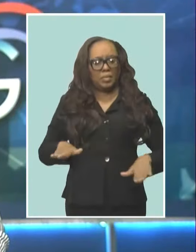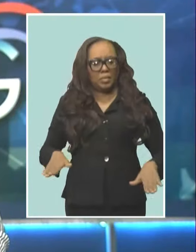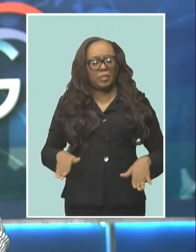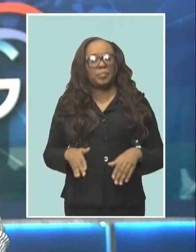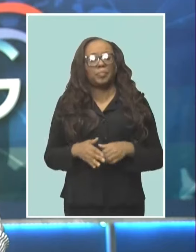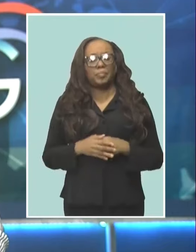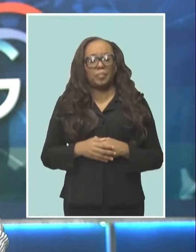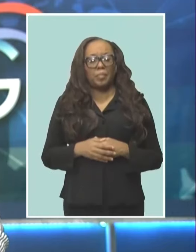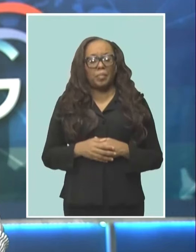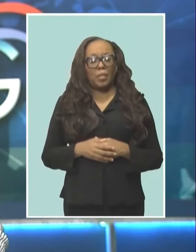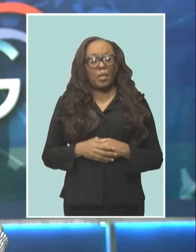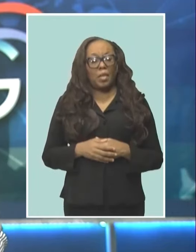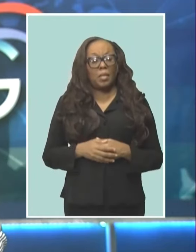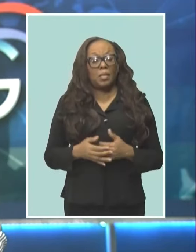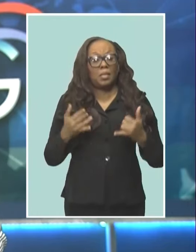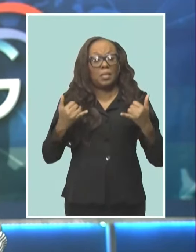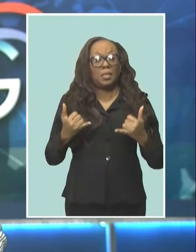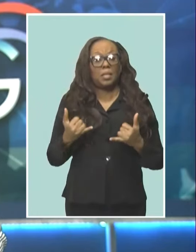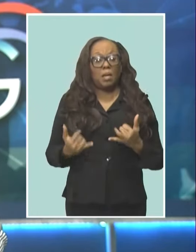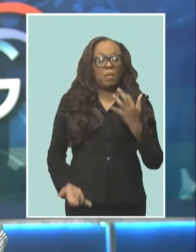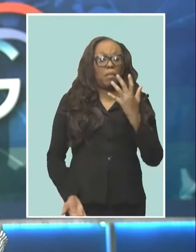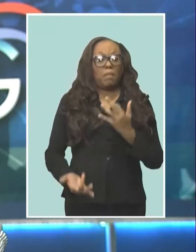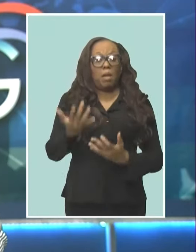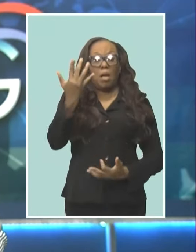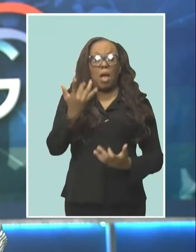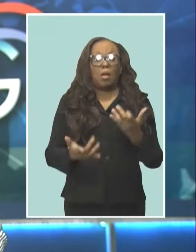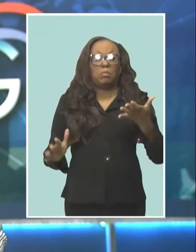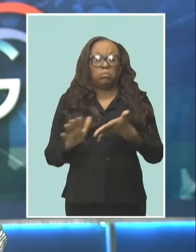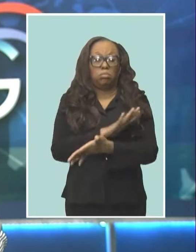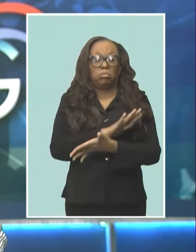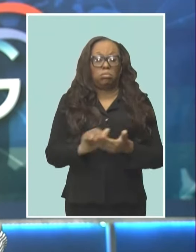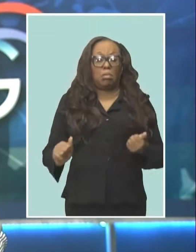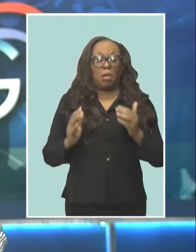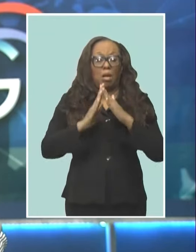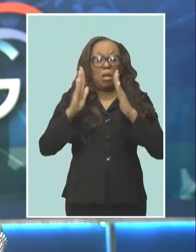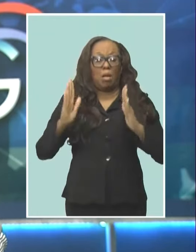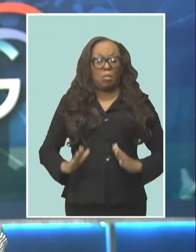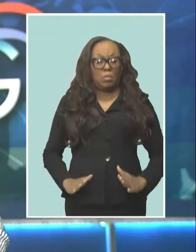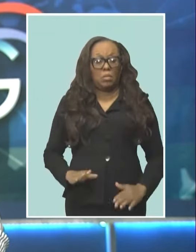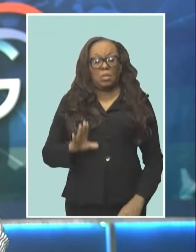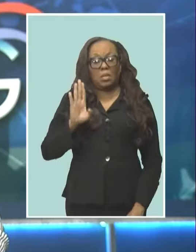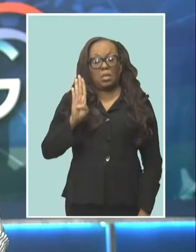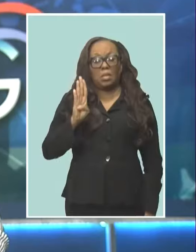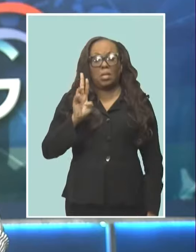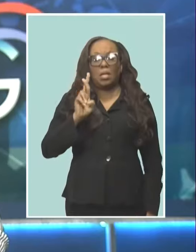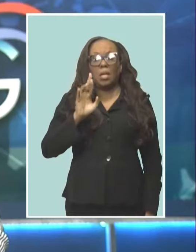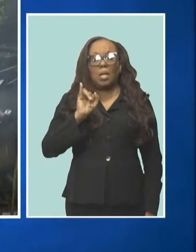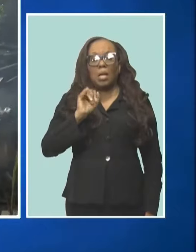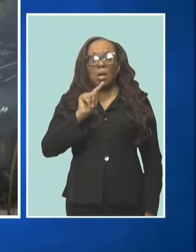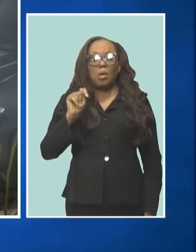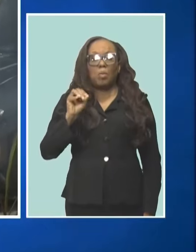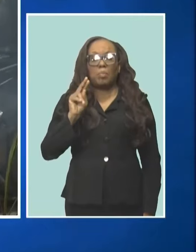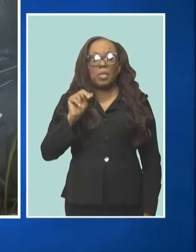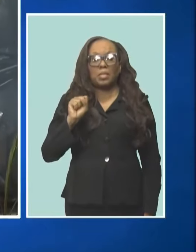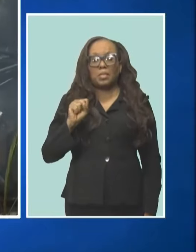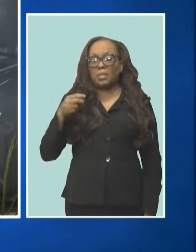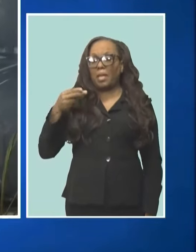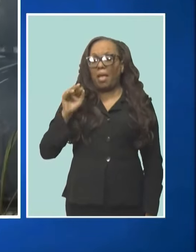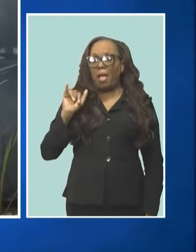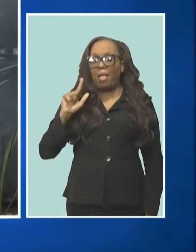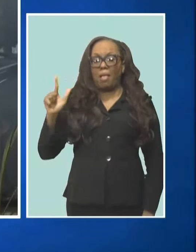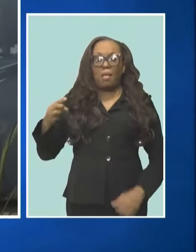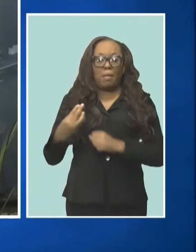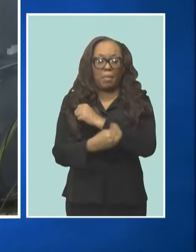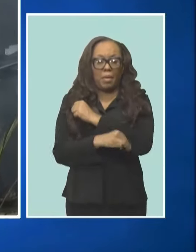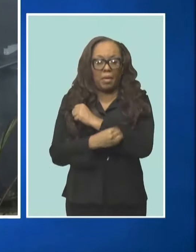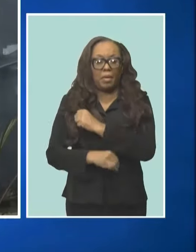their home to the firebug when it struck this morning at Brighton's Avenue, Brittons Hill, St. Michael. The blaze was reported around